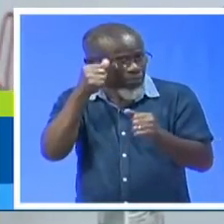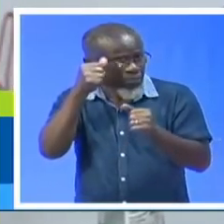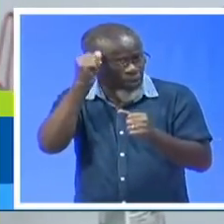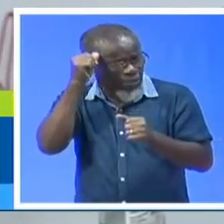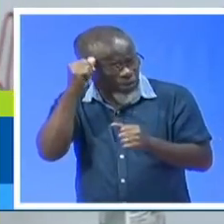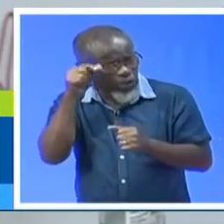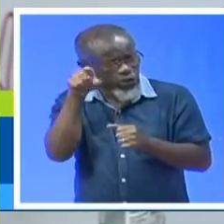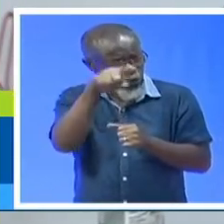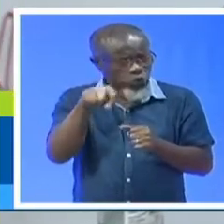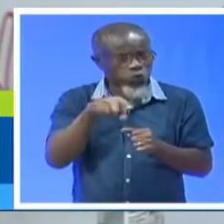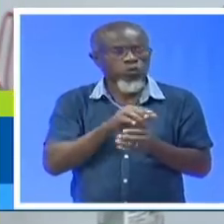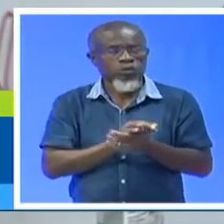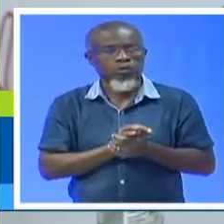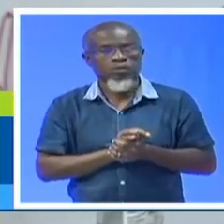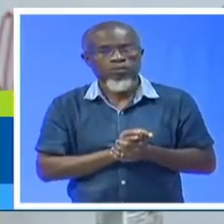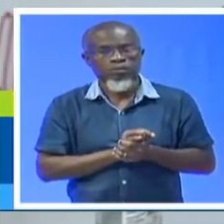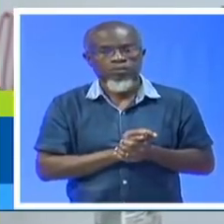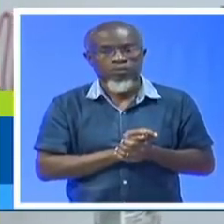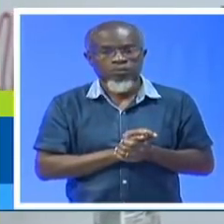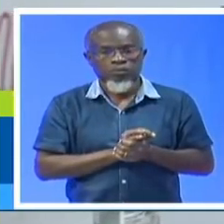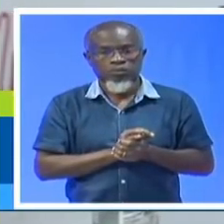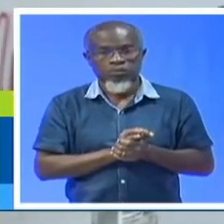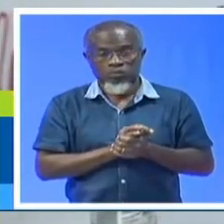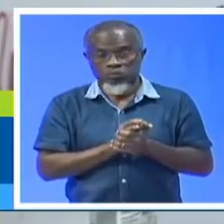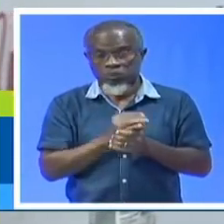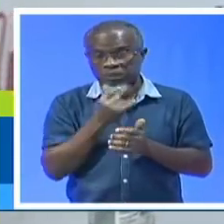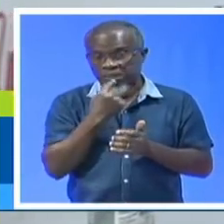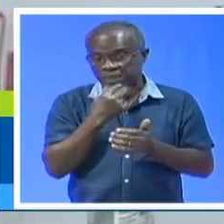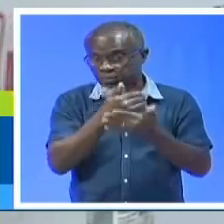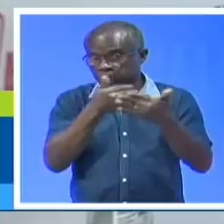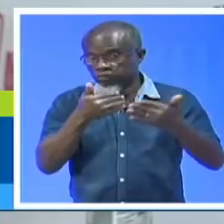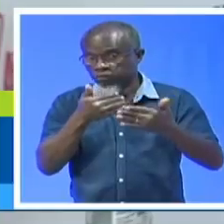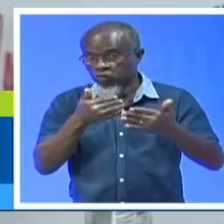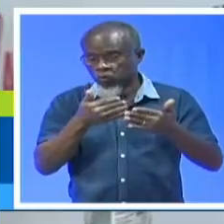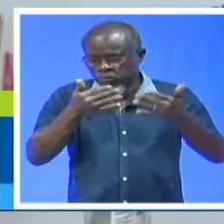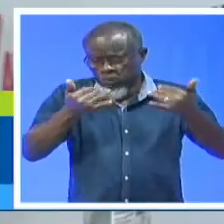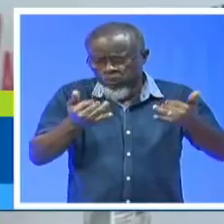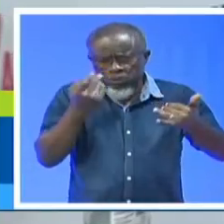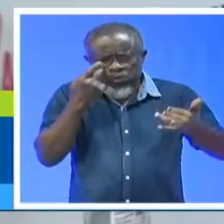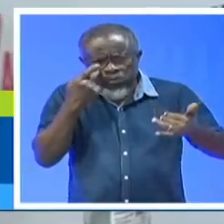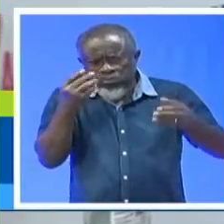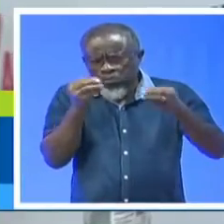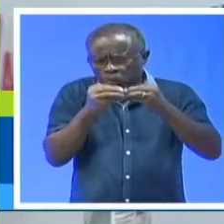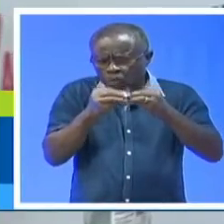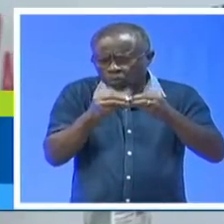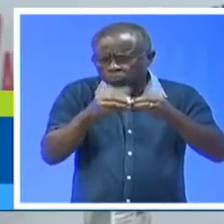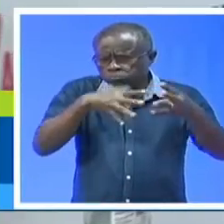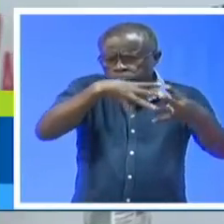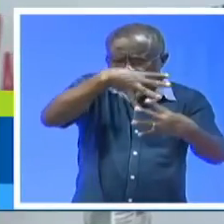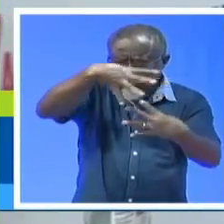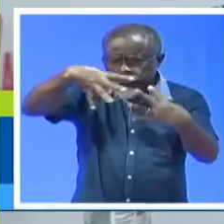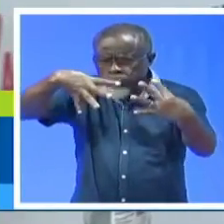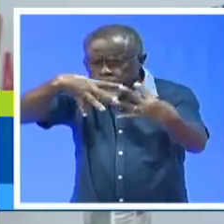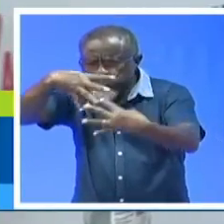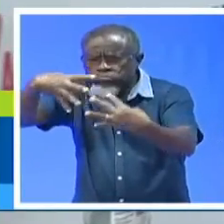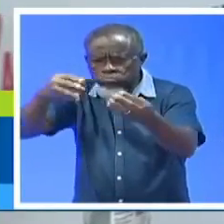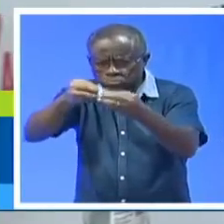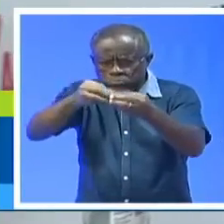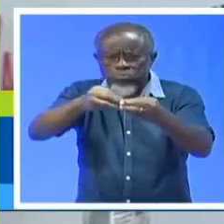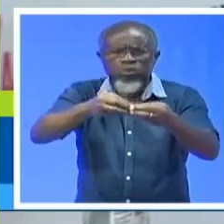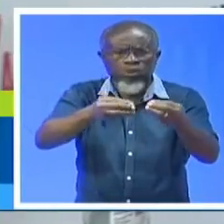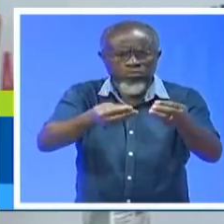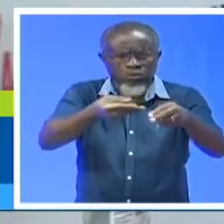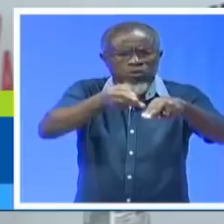saying, and that is that as we do note that there are increasing volumes of individuals in circulation, we